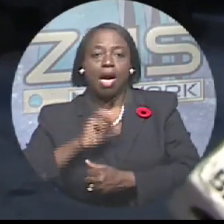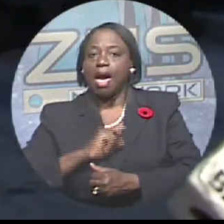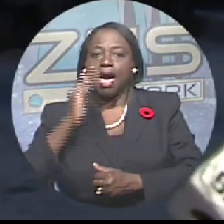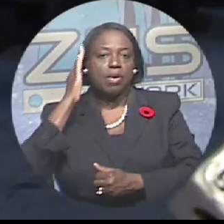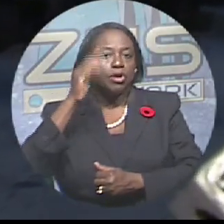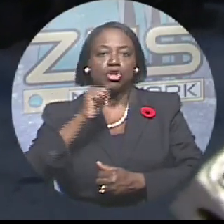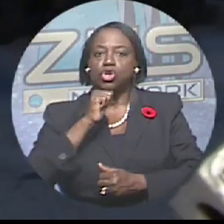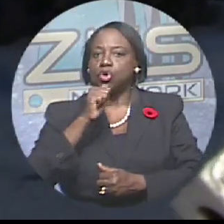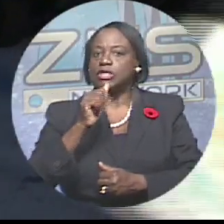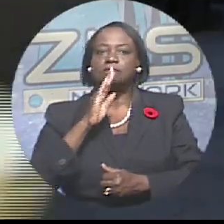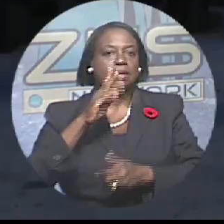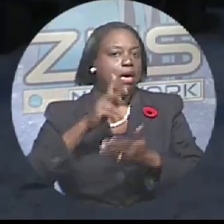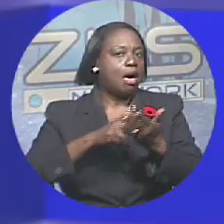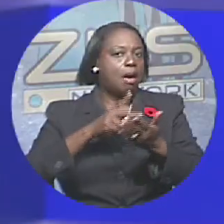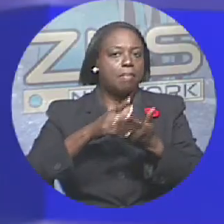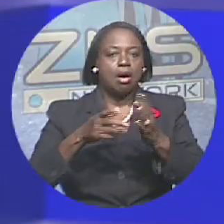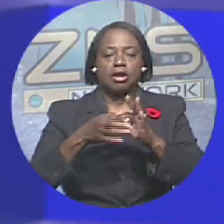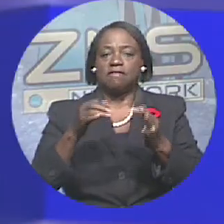mentally I am torn apart.